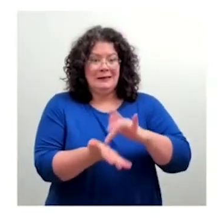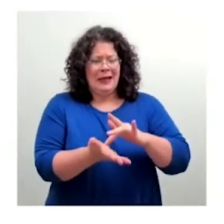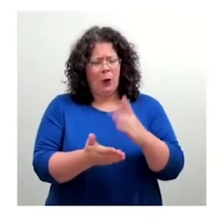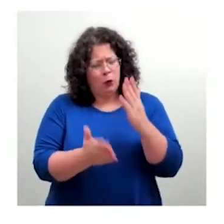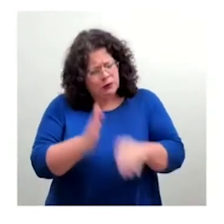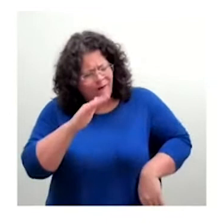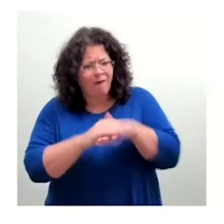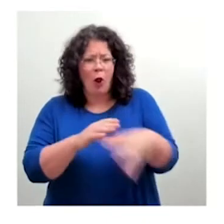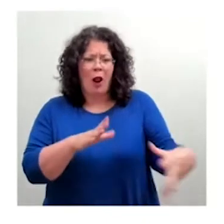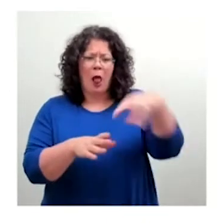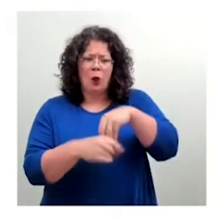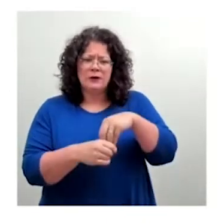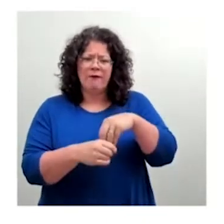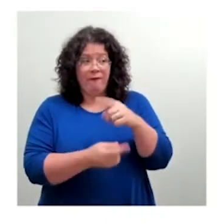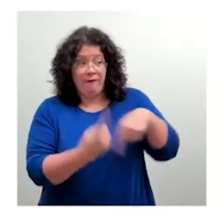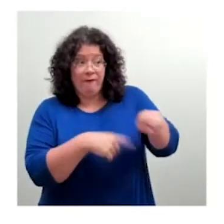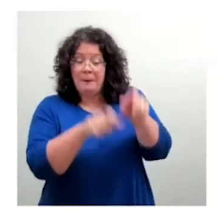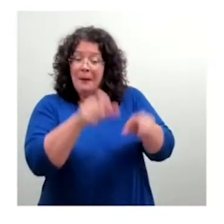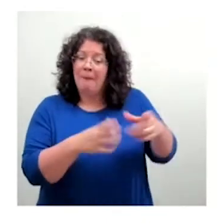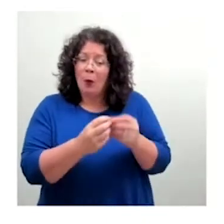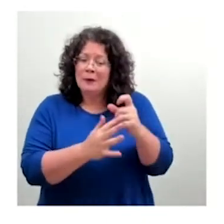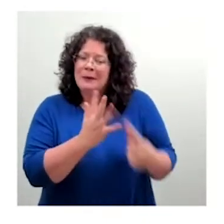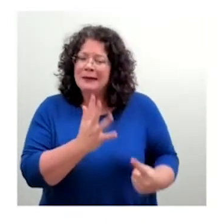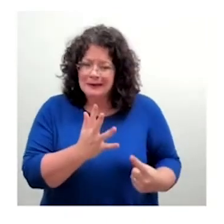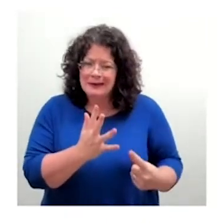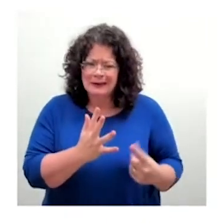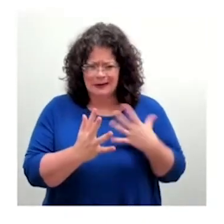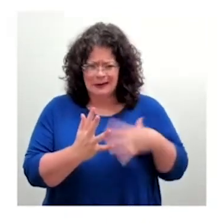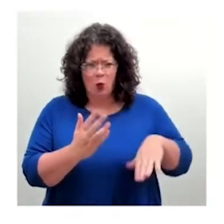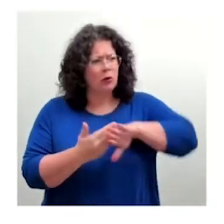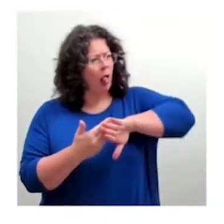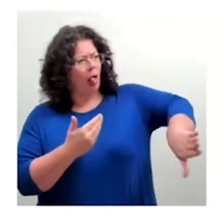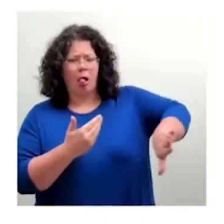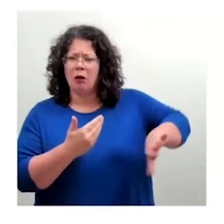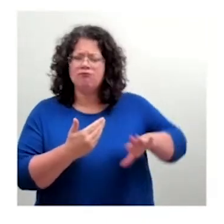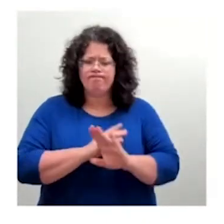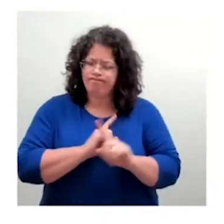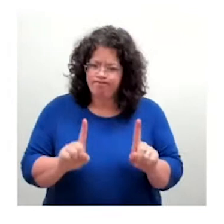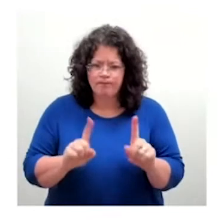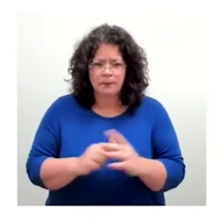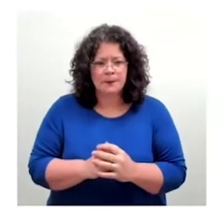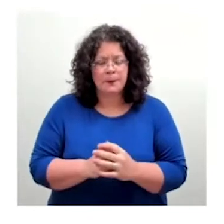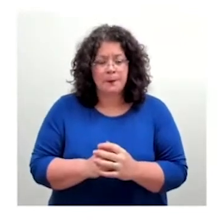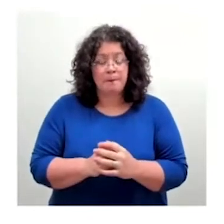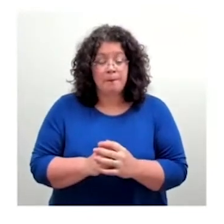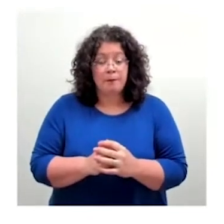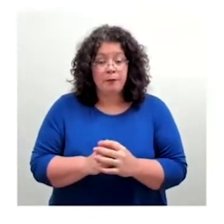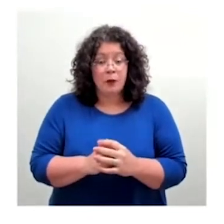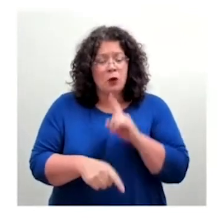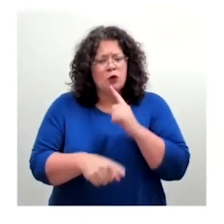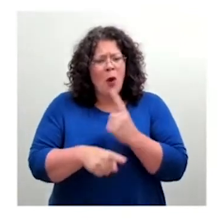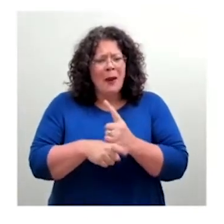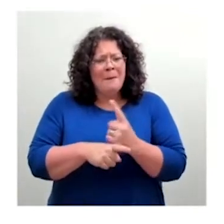We have something called Link NYC that's fully accessible for people with disabilities. And we did that through our procurement process to make sure